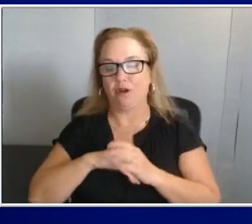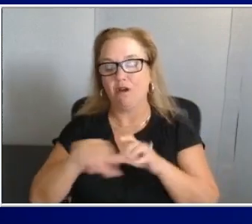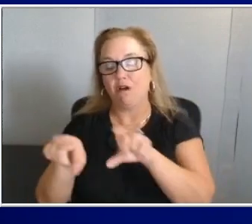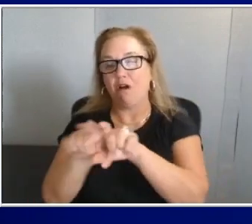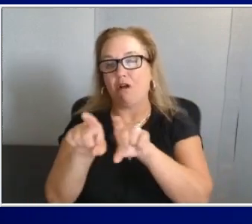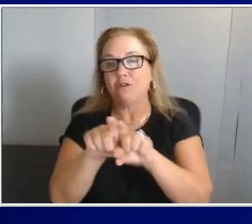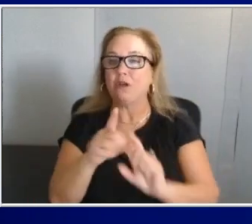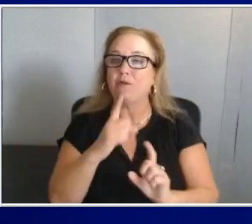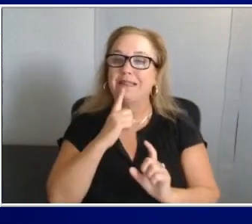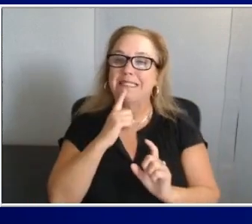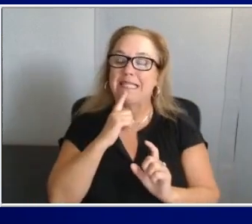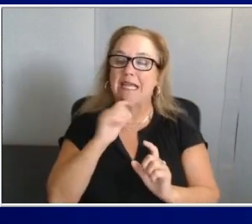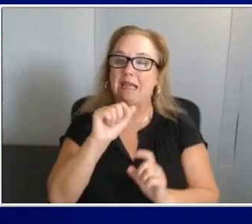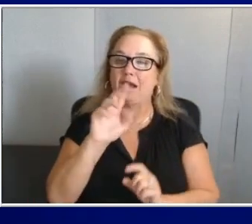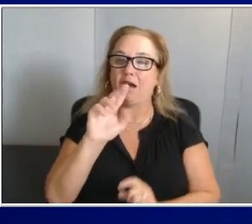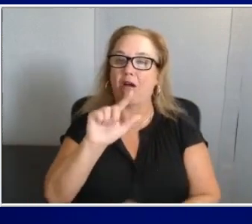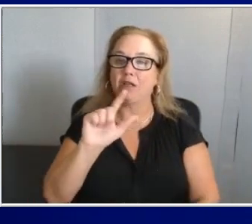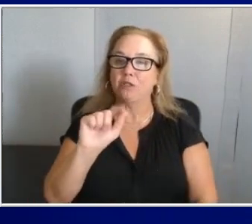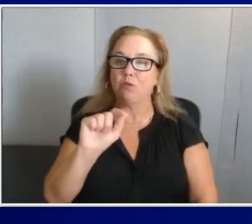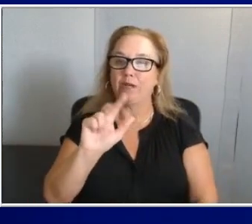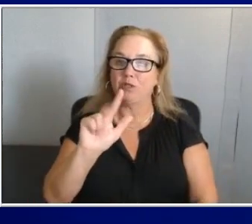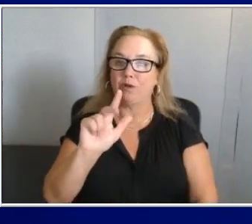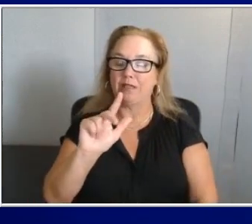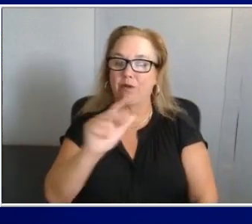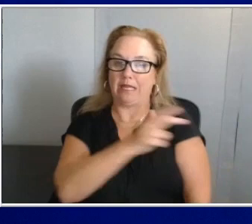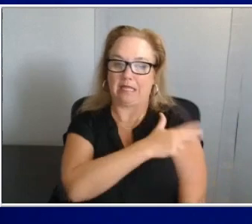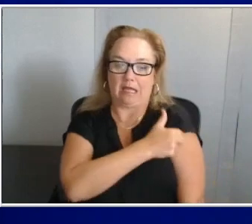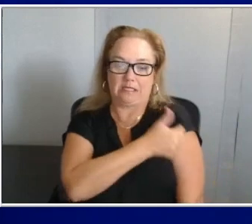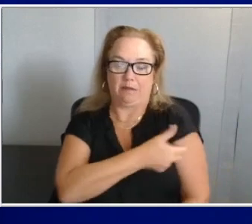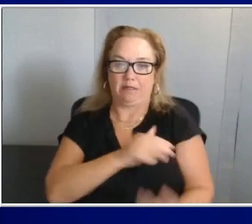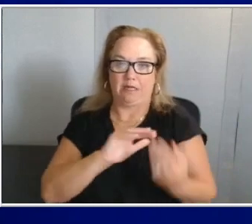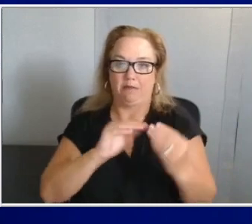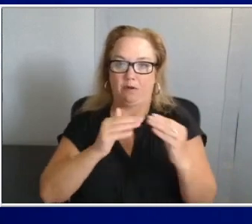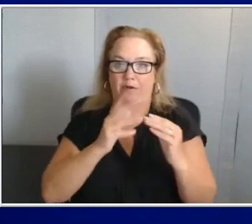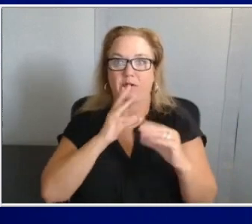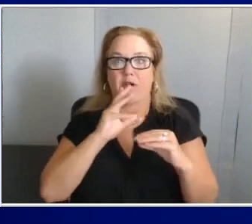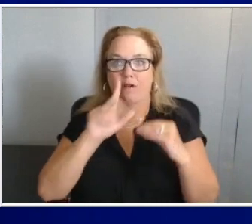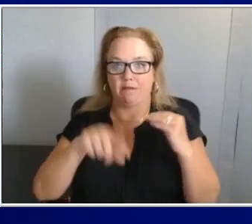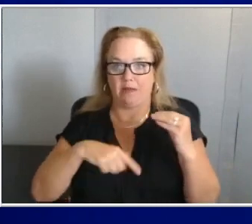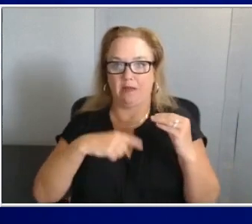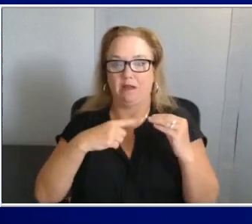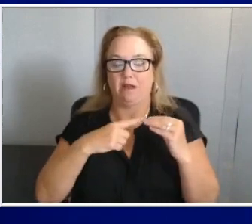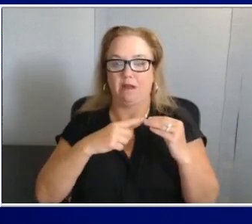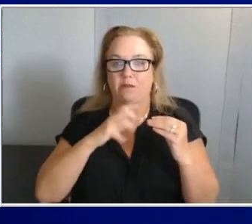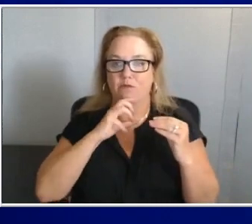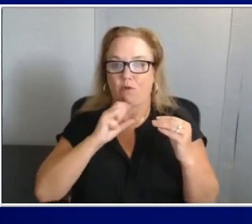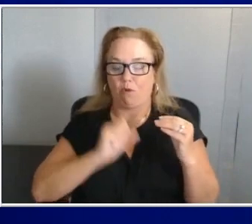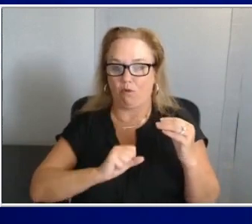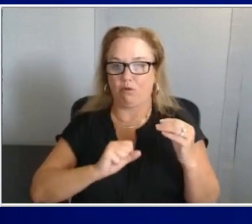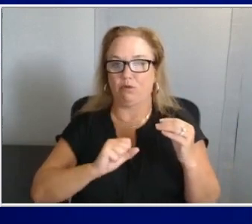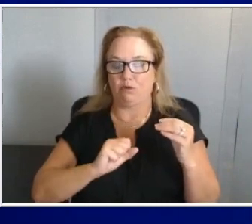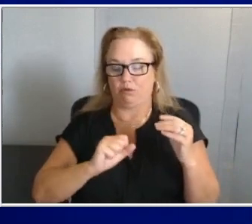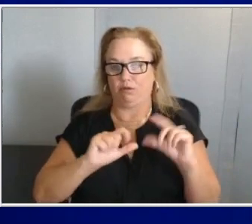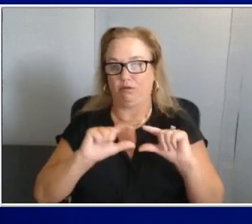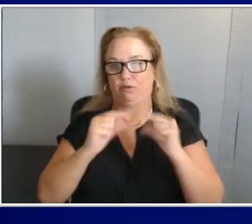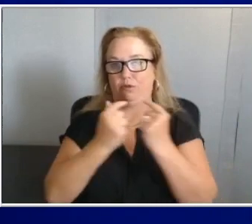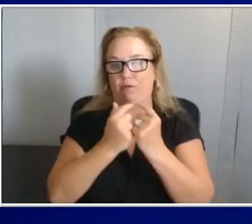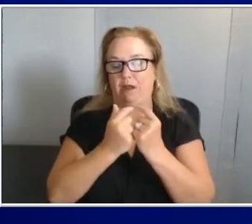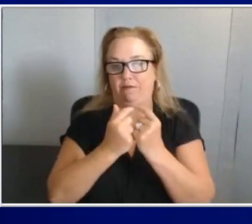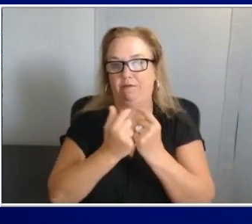say that in August 2023, the hospitalization rate, we have talked about how those older have accounted for